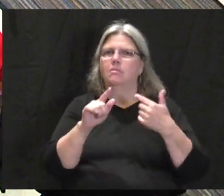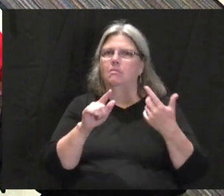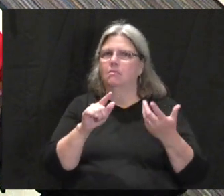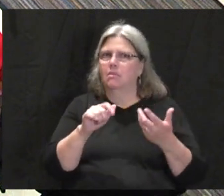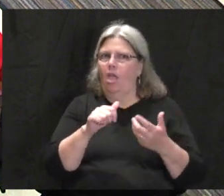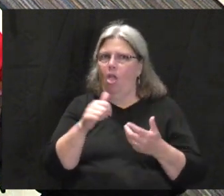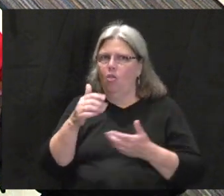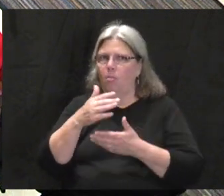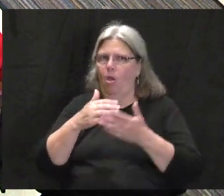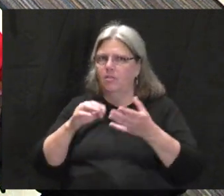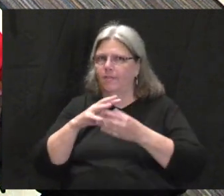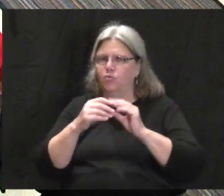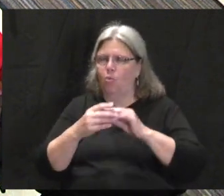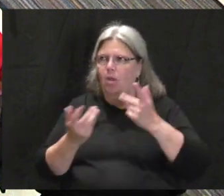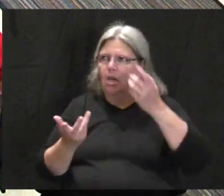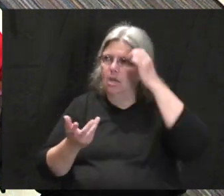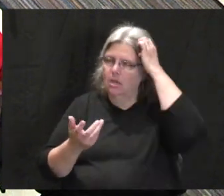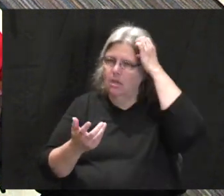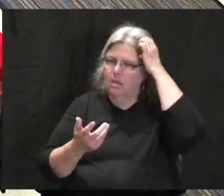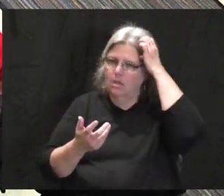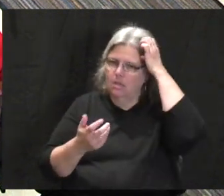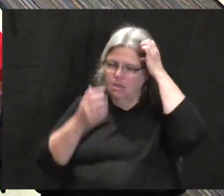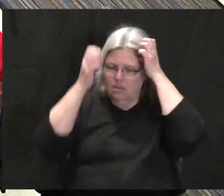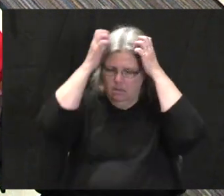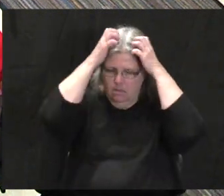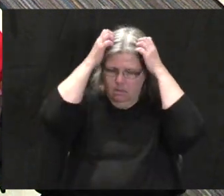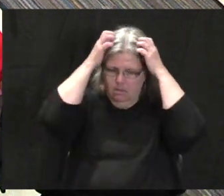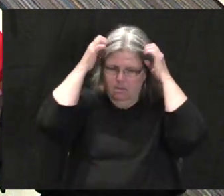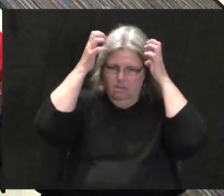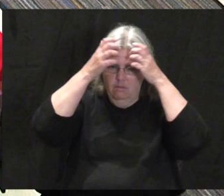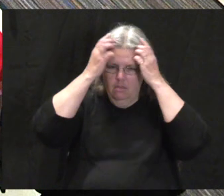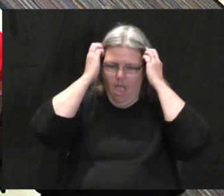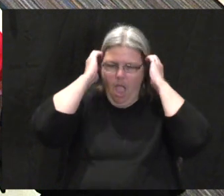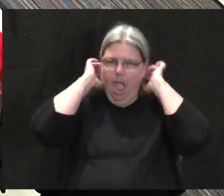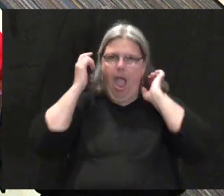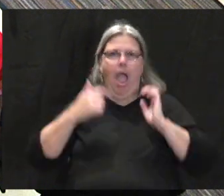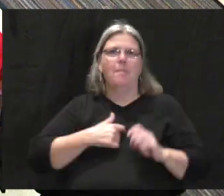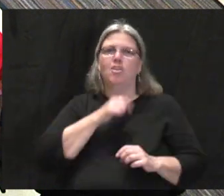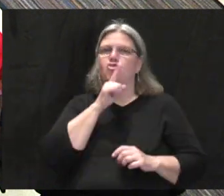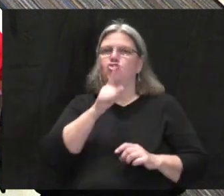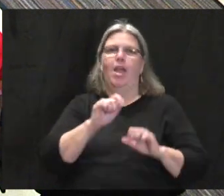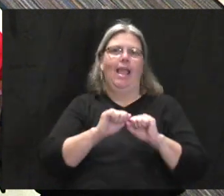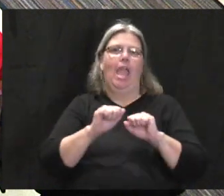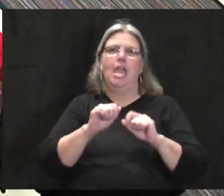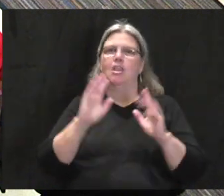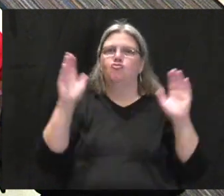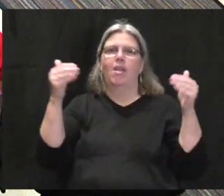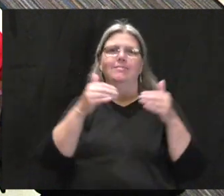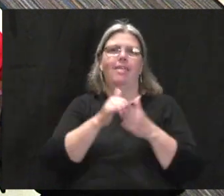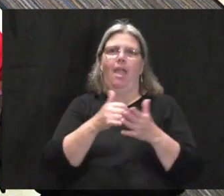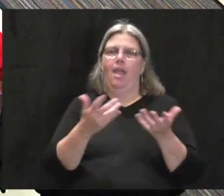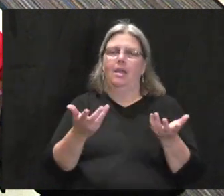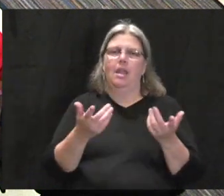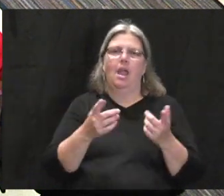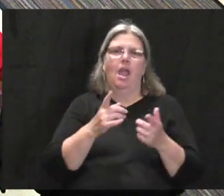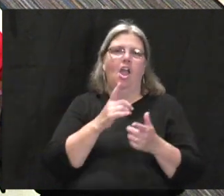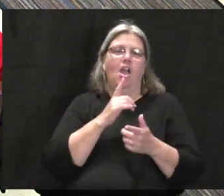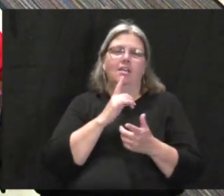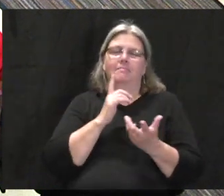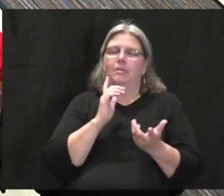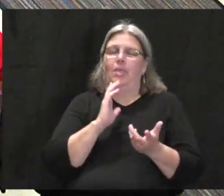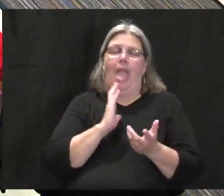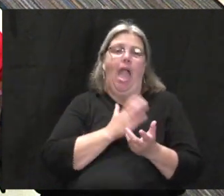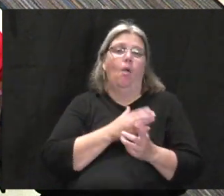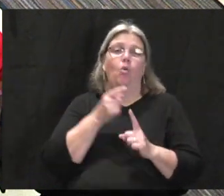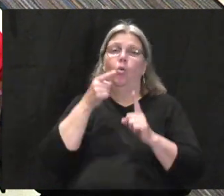our goal as educators every day is to provide education to every child, and it doesn't really matter to me. I understand what